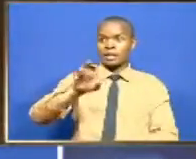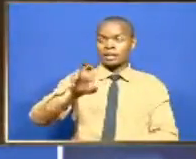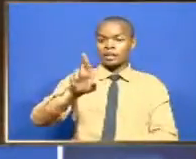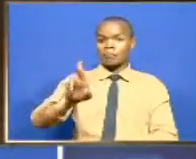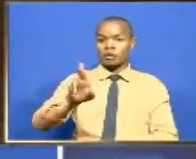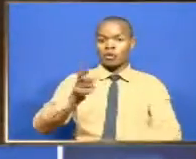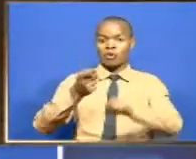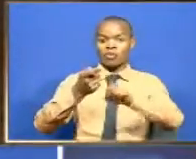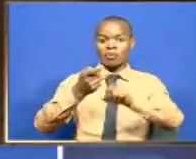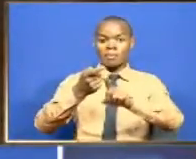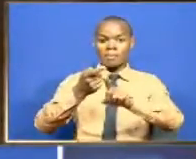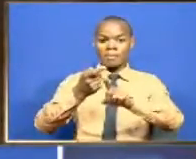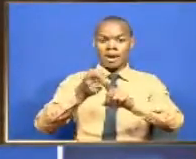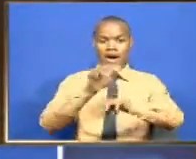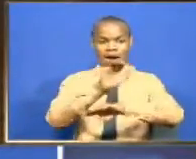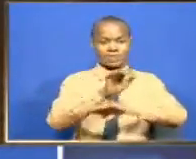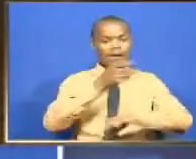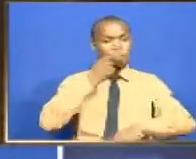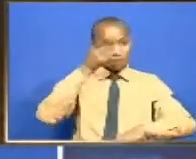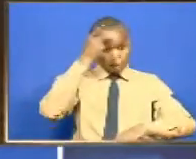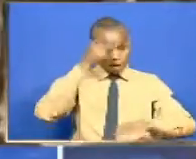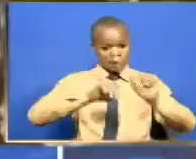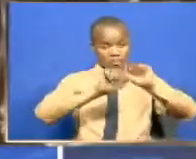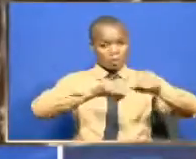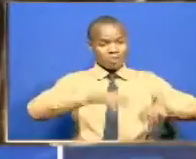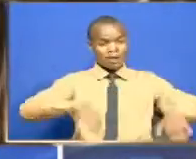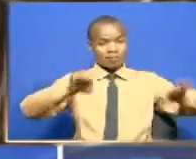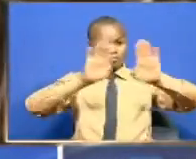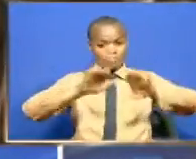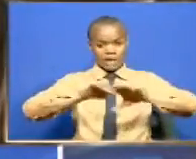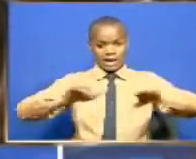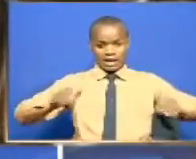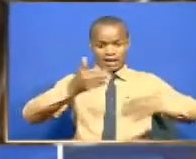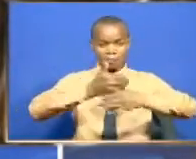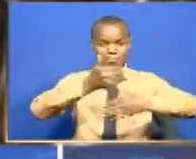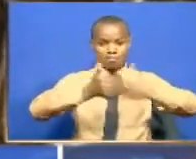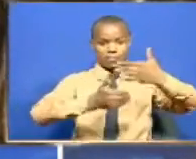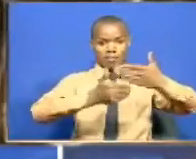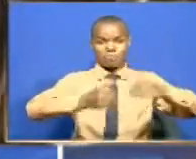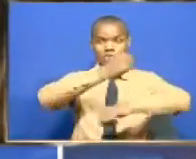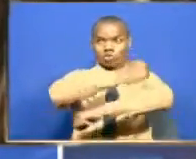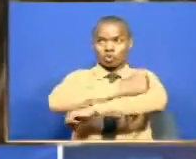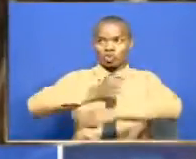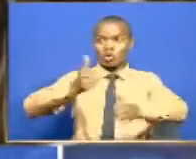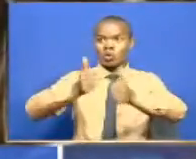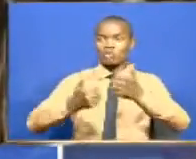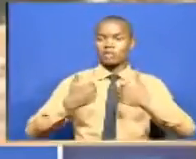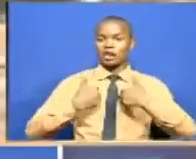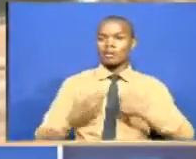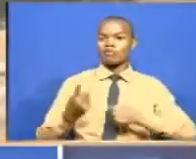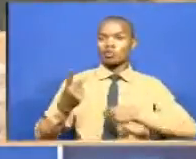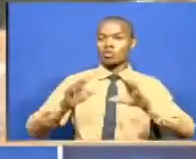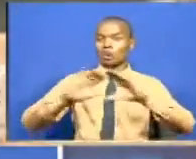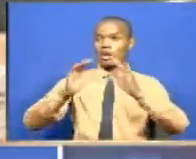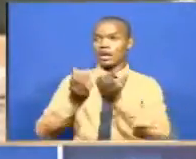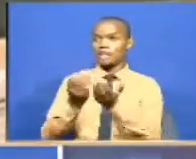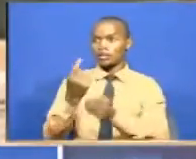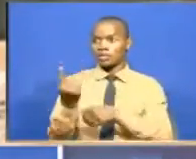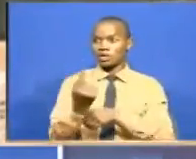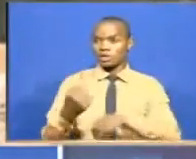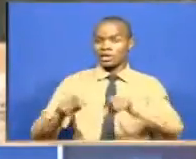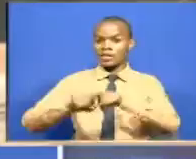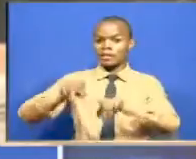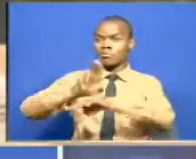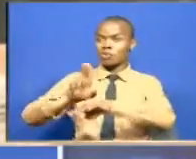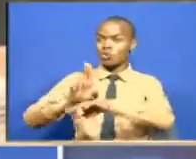the parents to donate a 30-hectare piece of land to construct a school which currently has only two classes, and they use these